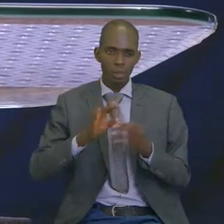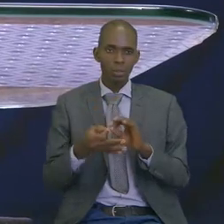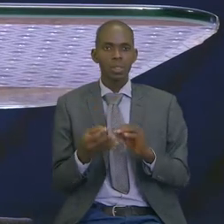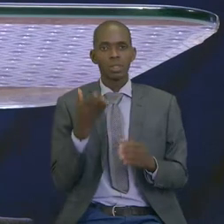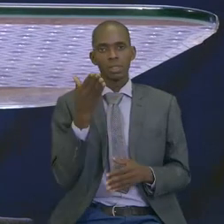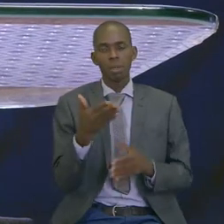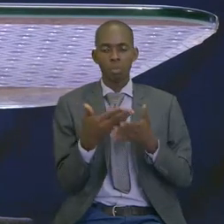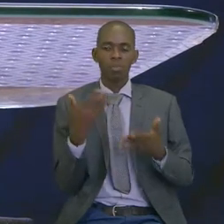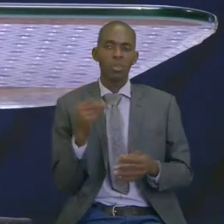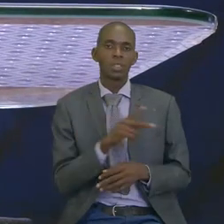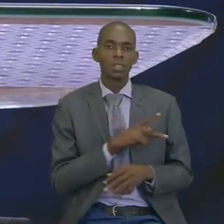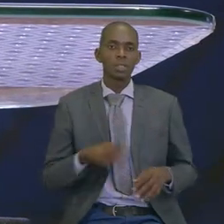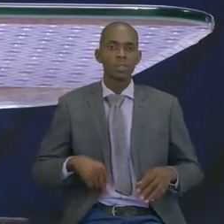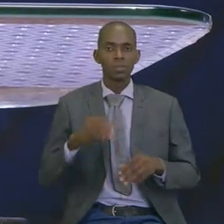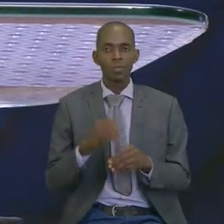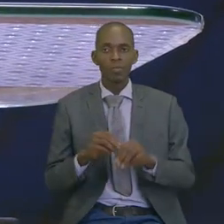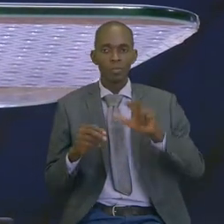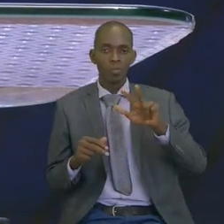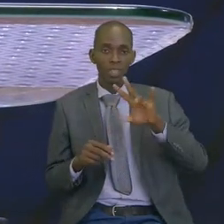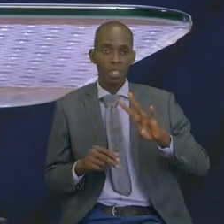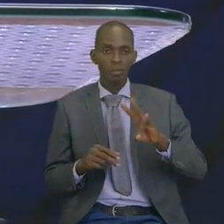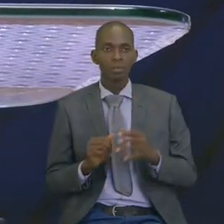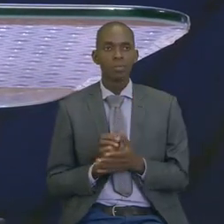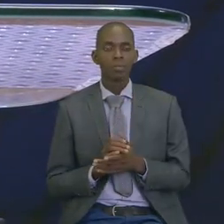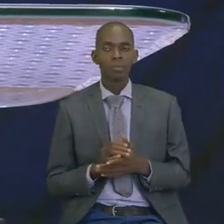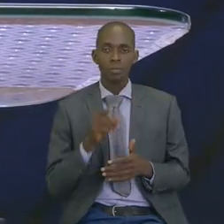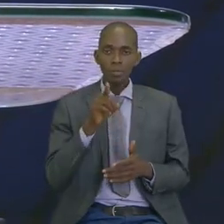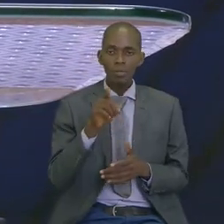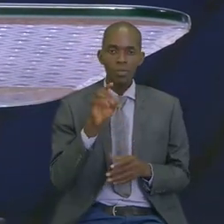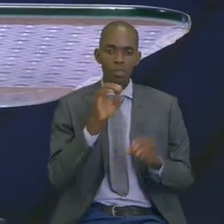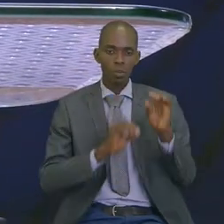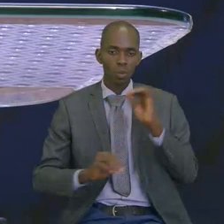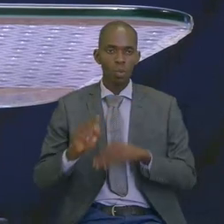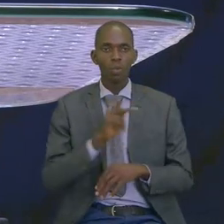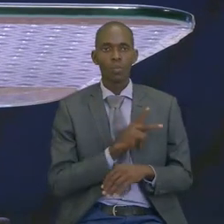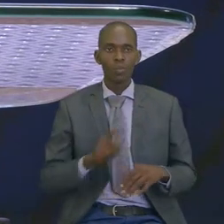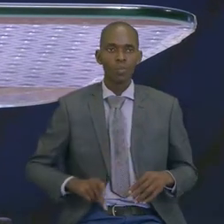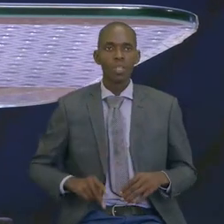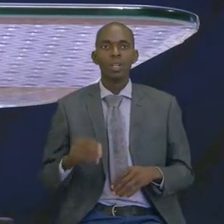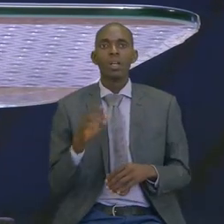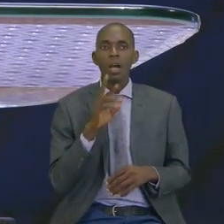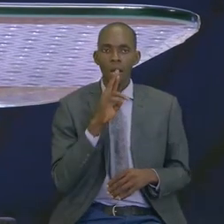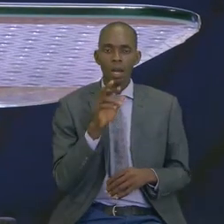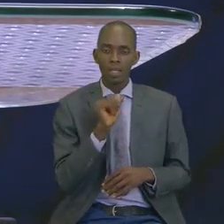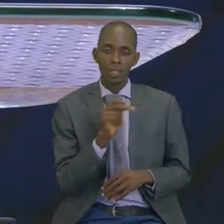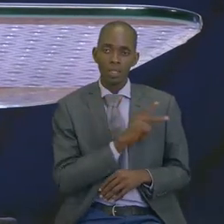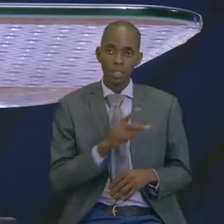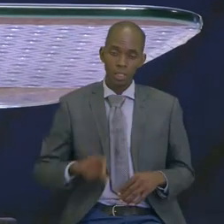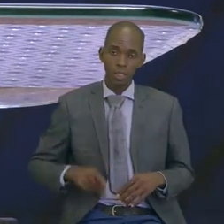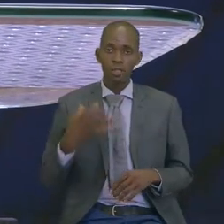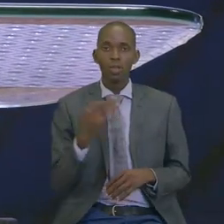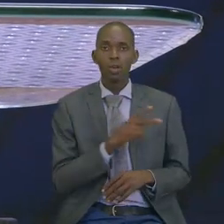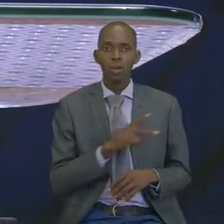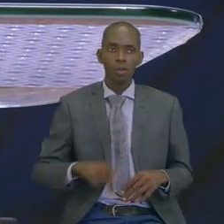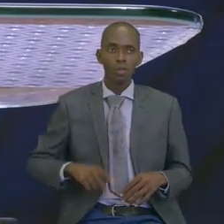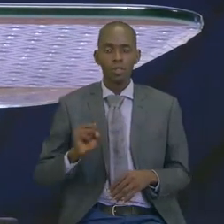the king. Then in verse 37, thou, O king, art a king of kings, for